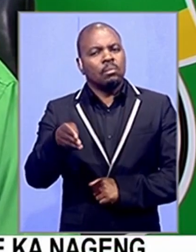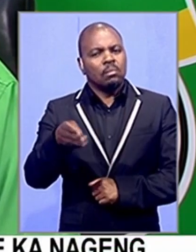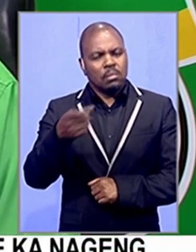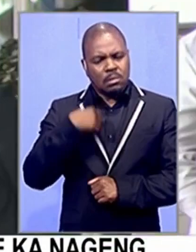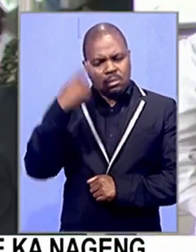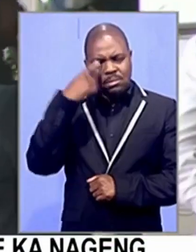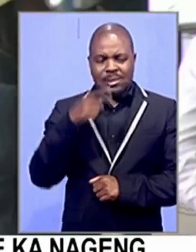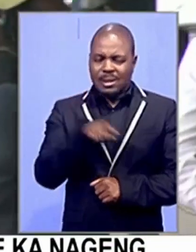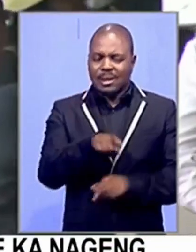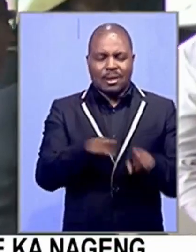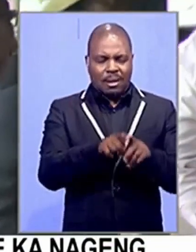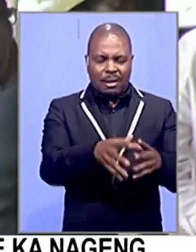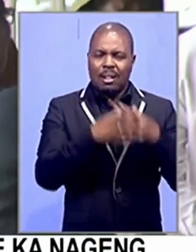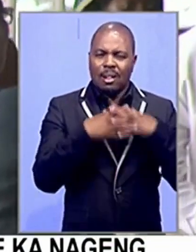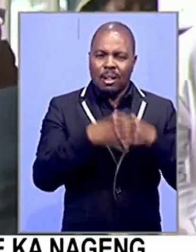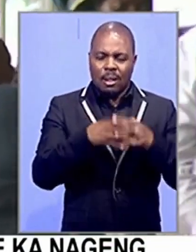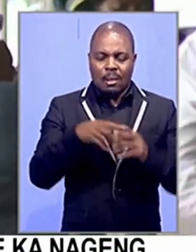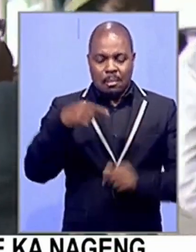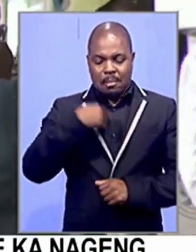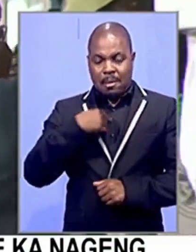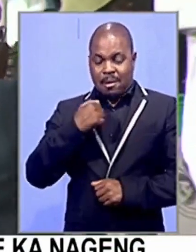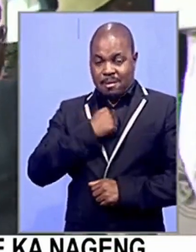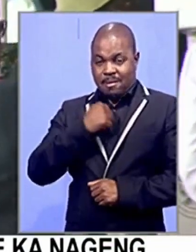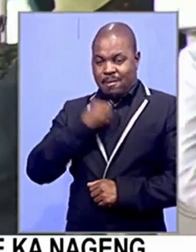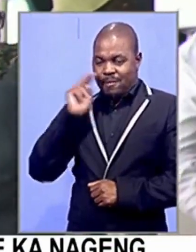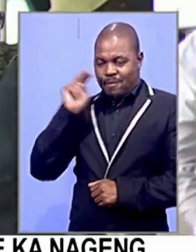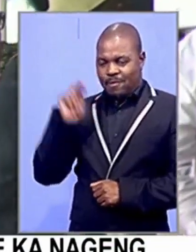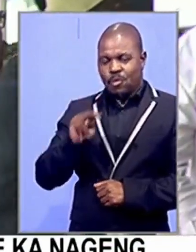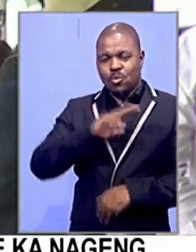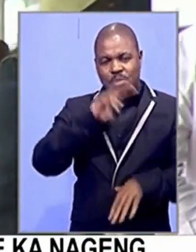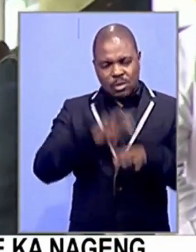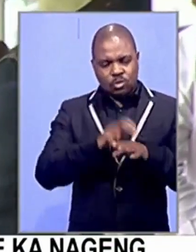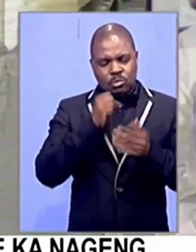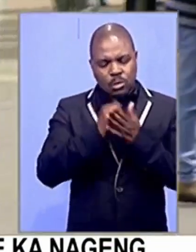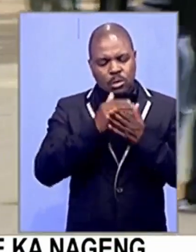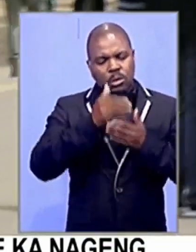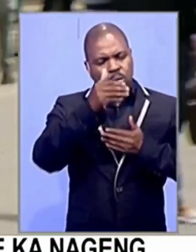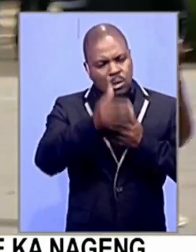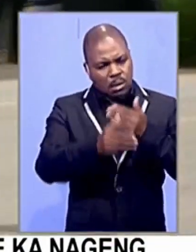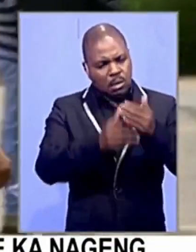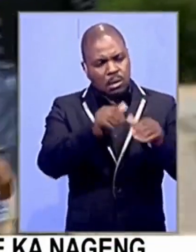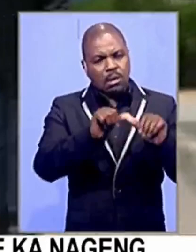is chaos. And my own view is that we need to maintain stability.